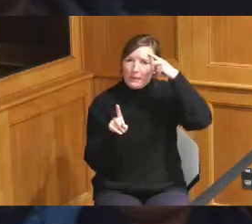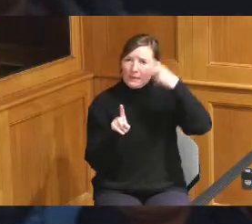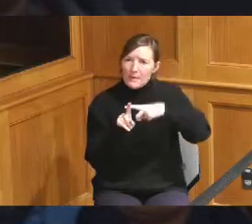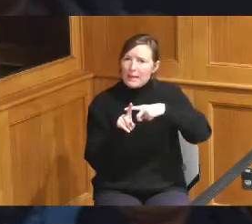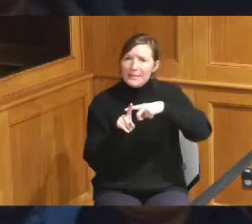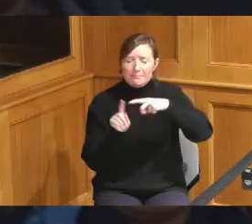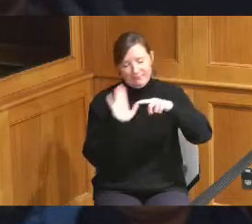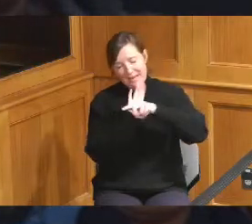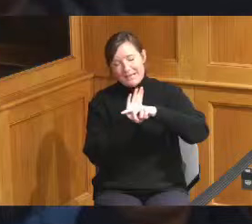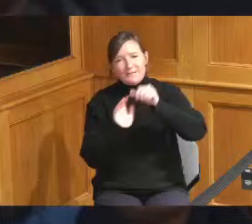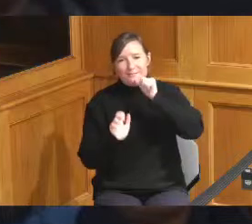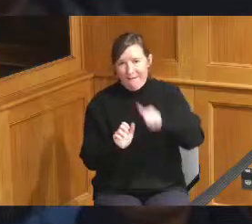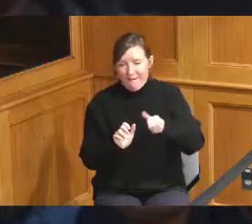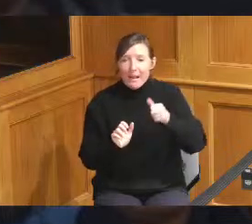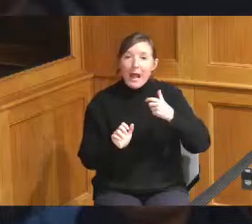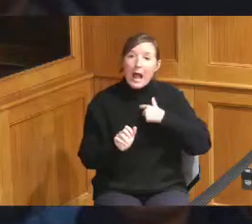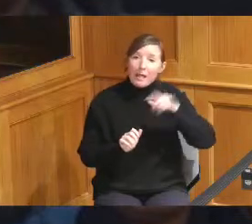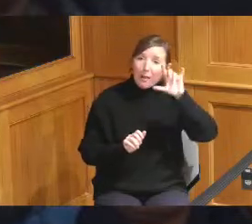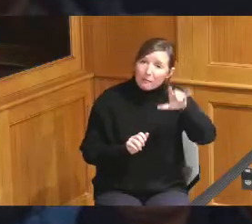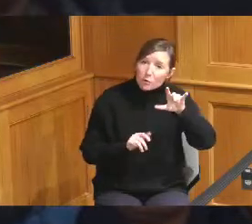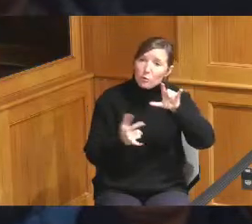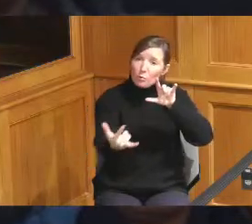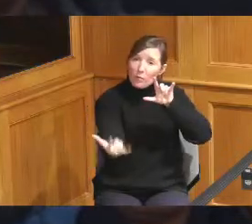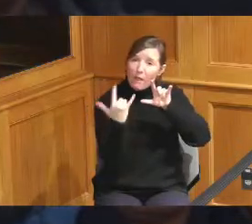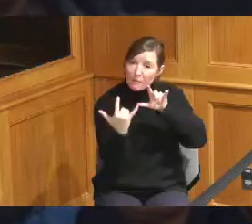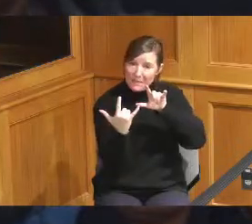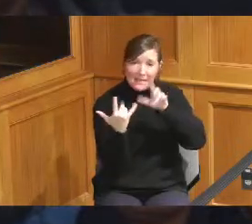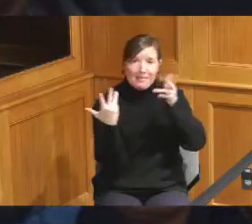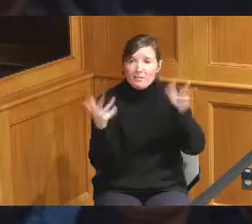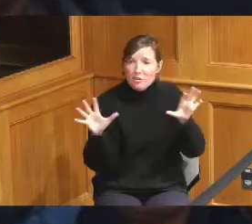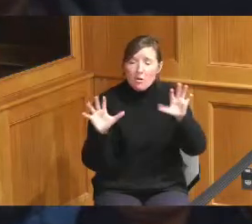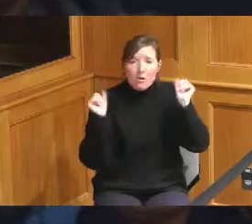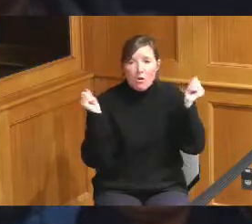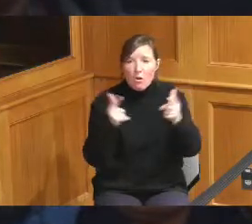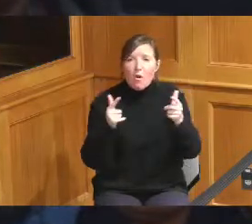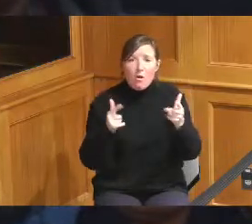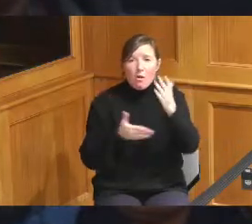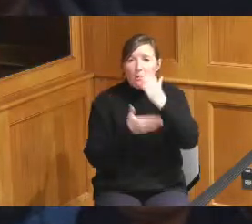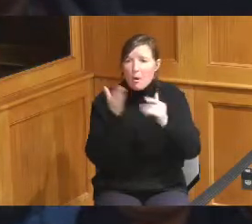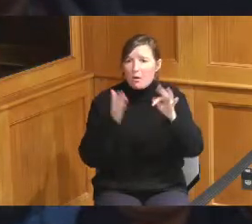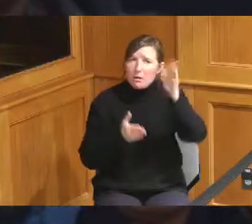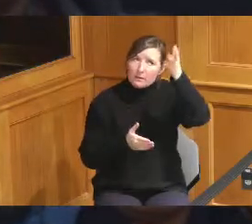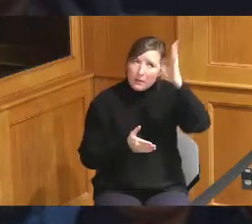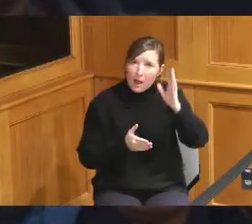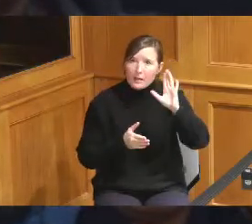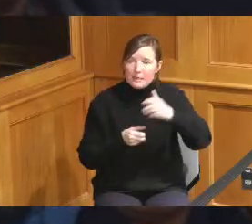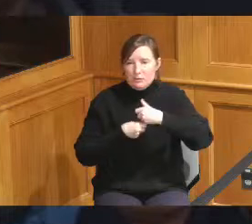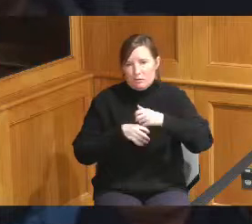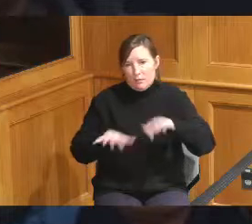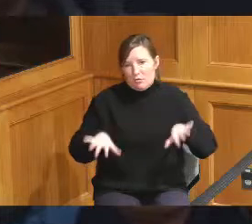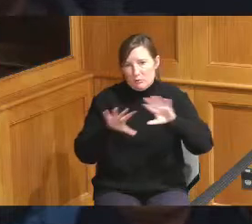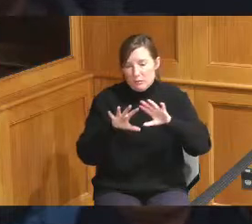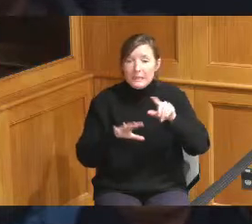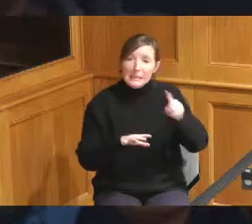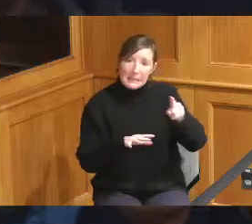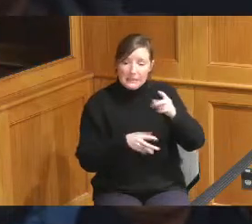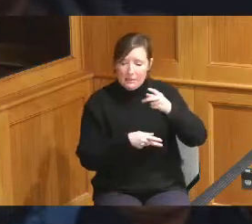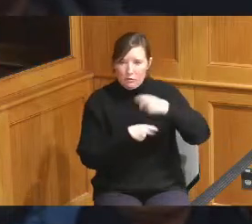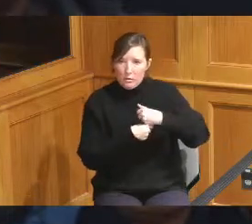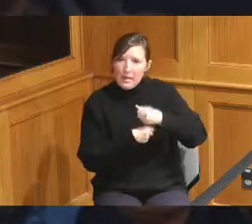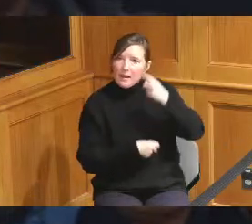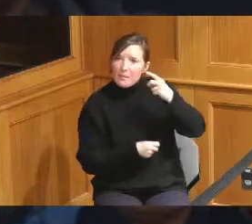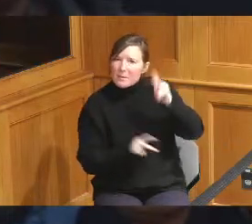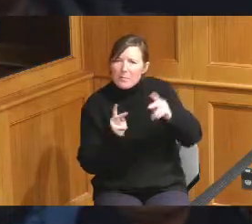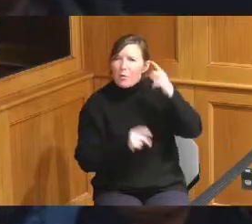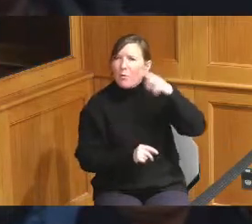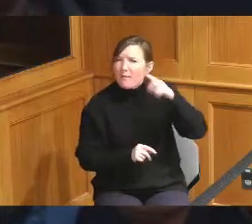love you, and you love me. We are all a part of God's creation. He created us to take care of